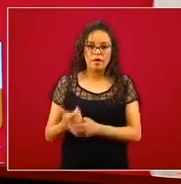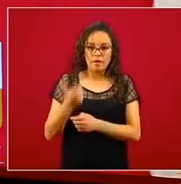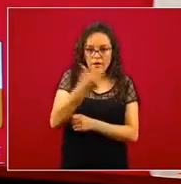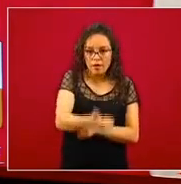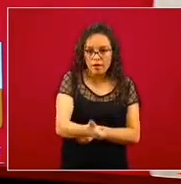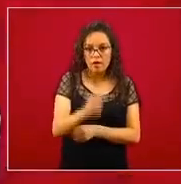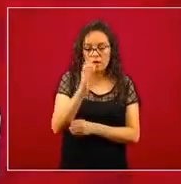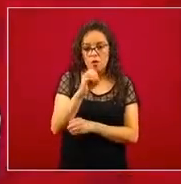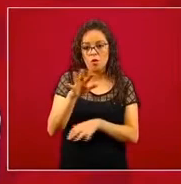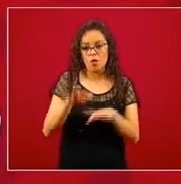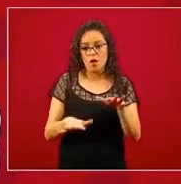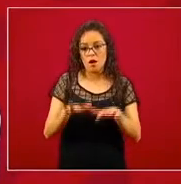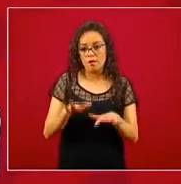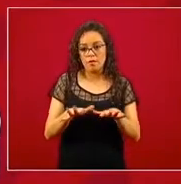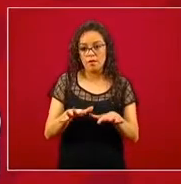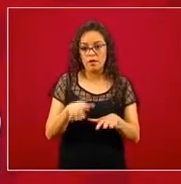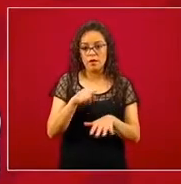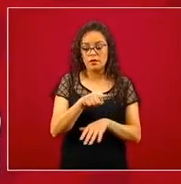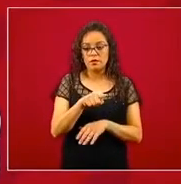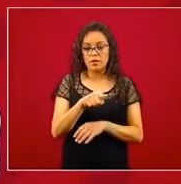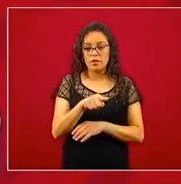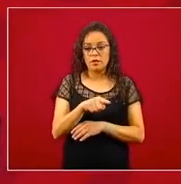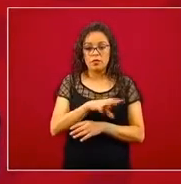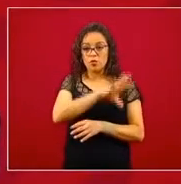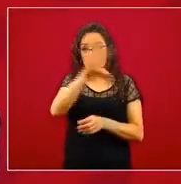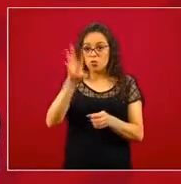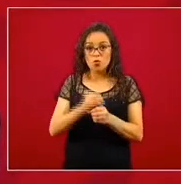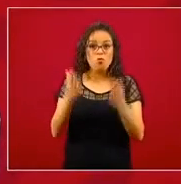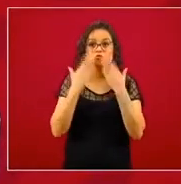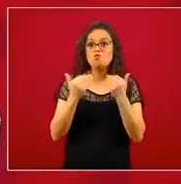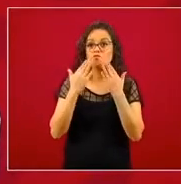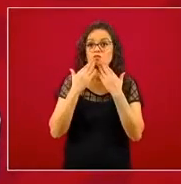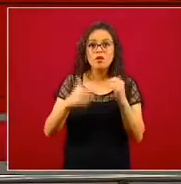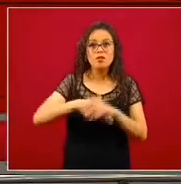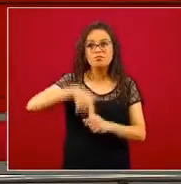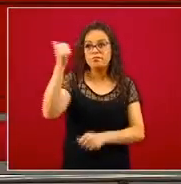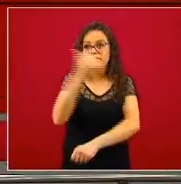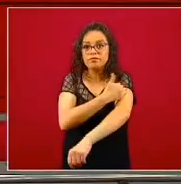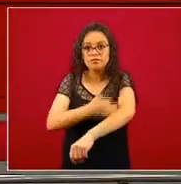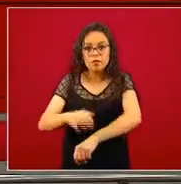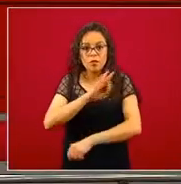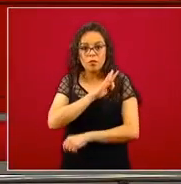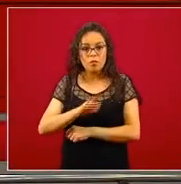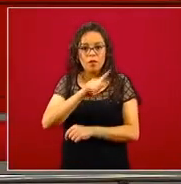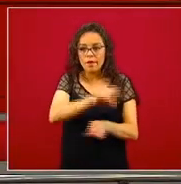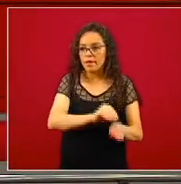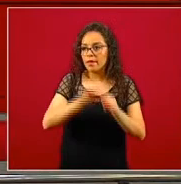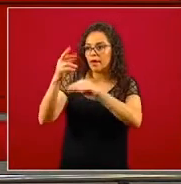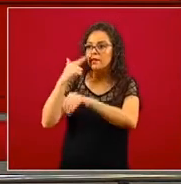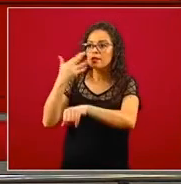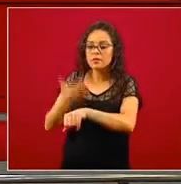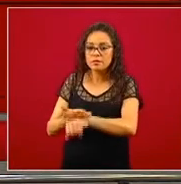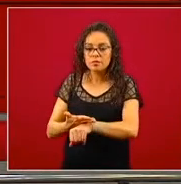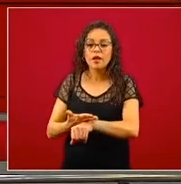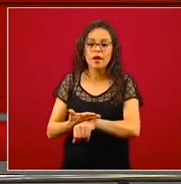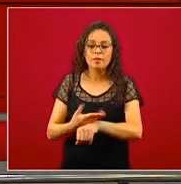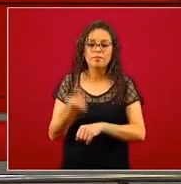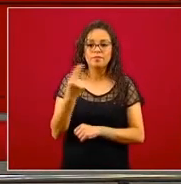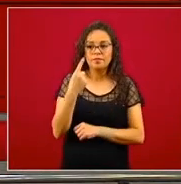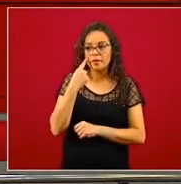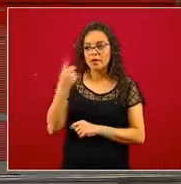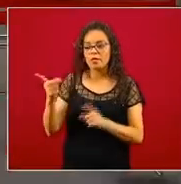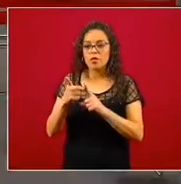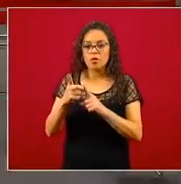its Spanish acronym, at times what they do is that they articulate efforts in what they call the